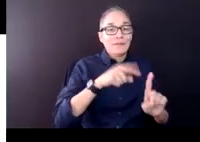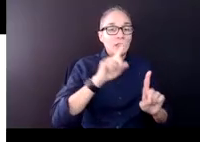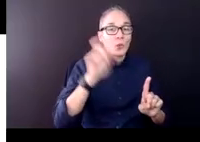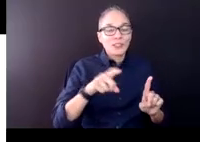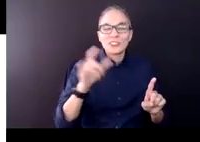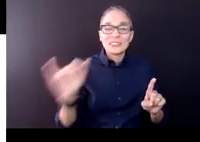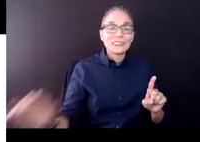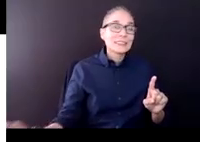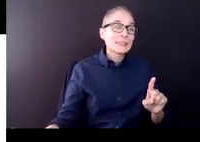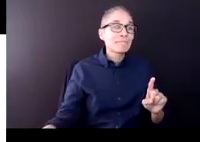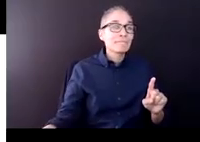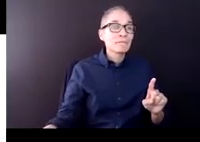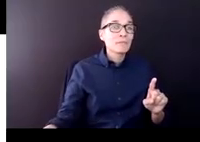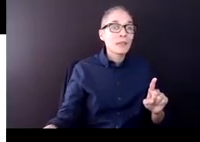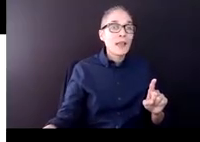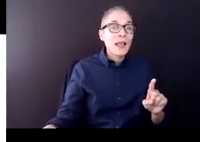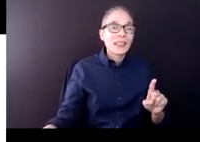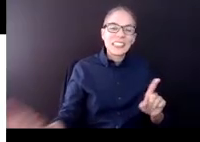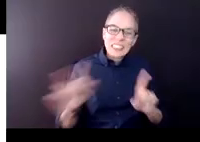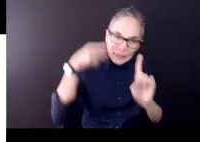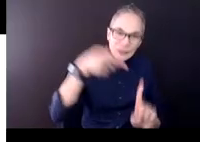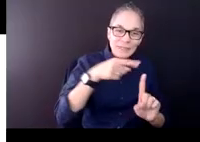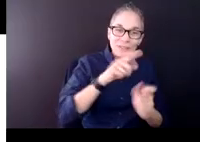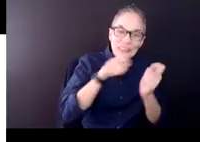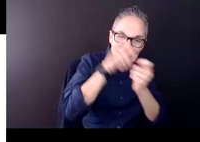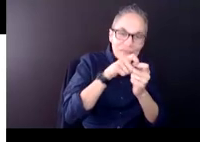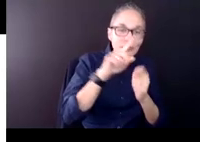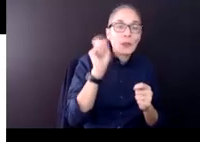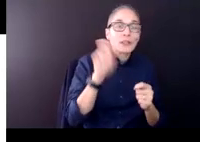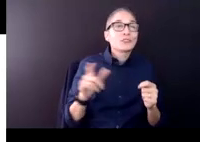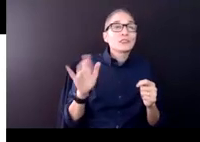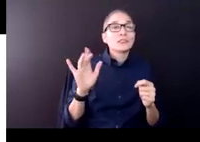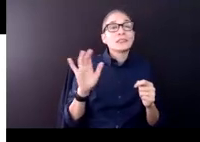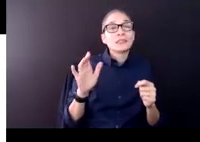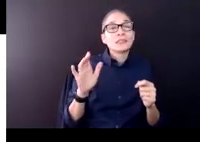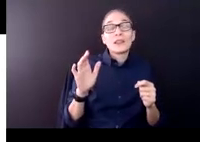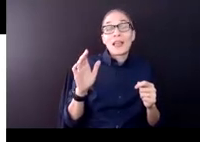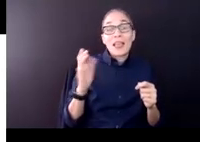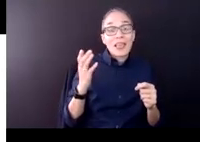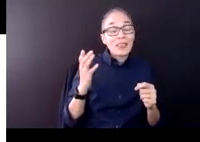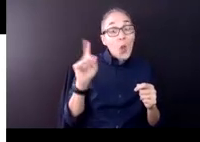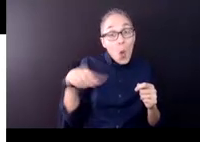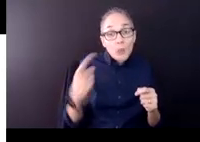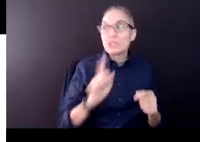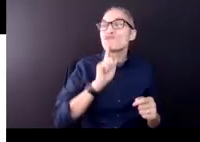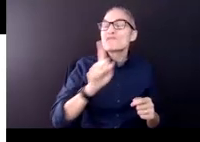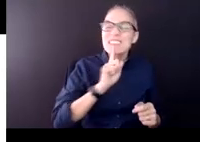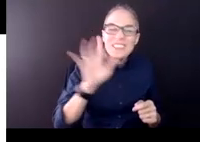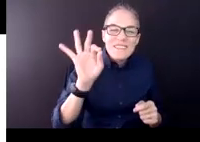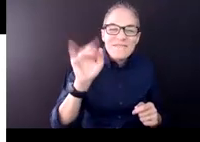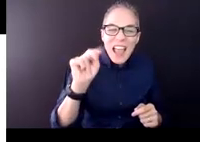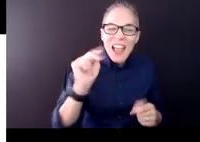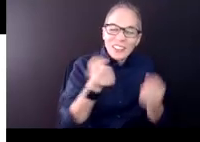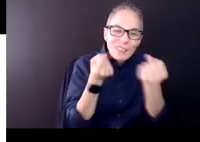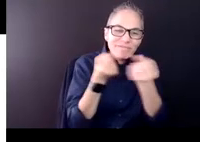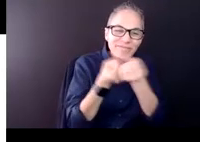Start asking it very specific, specialized questions. Prompt the AI with questions that only real fans or experts